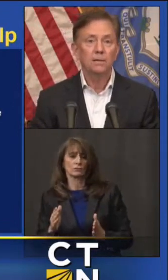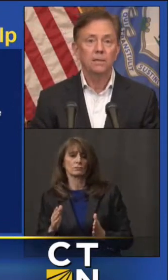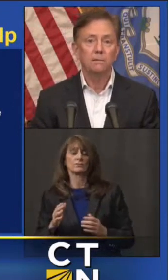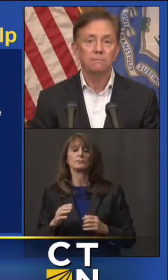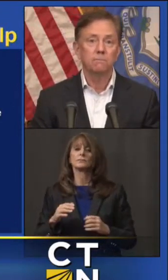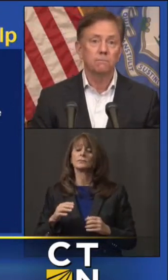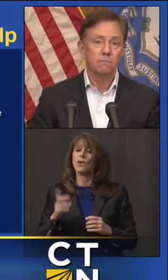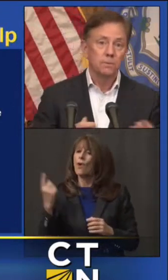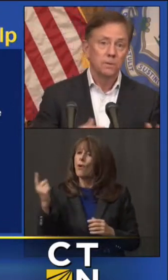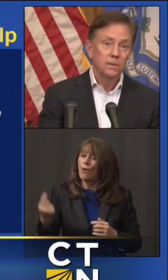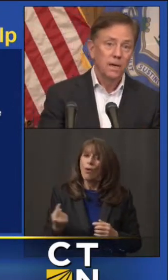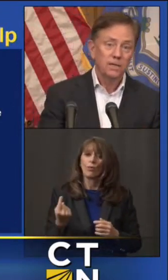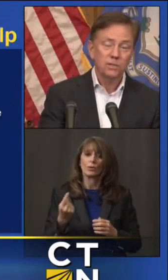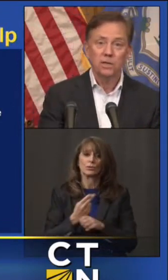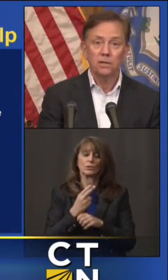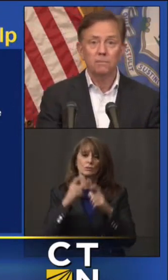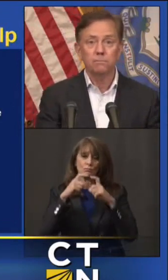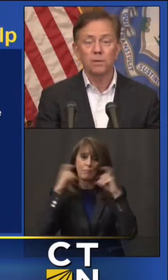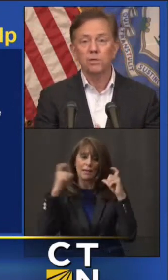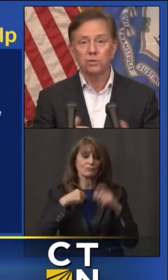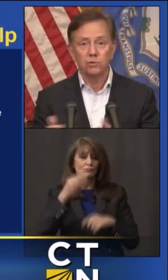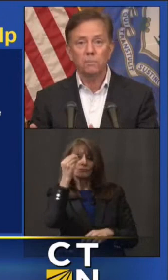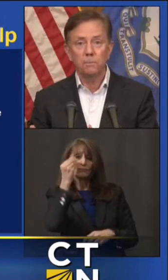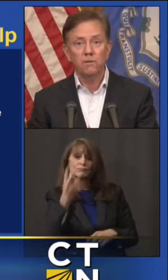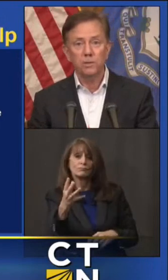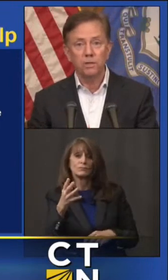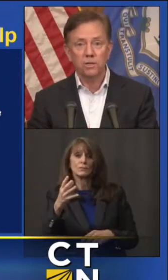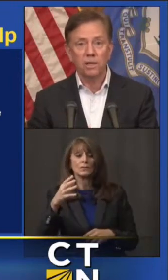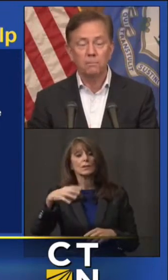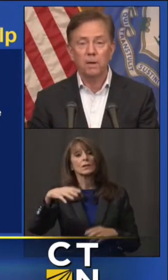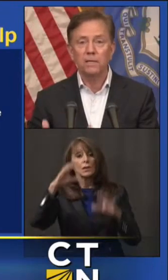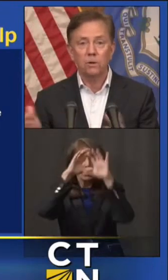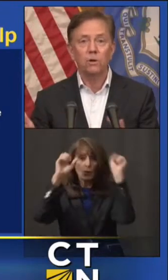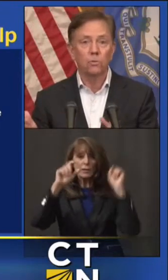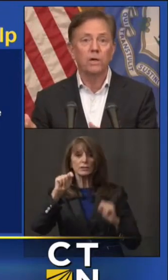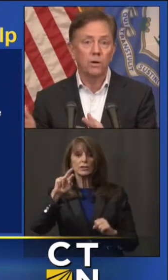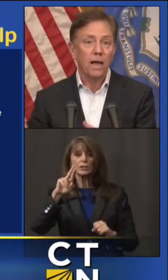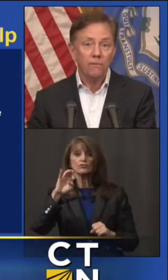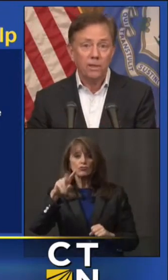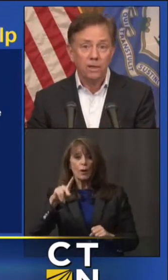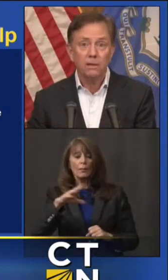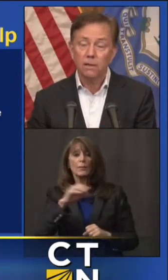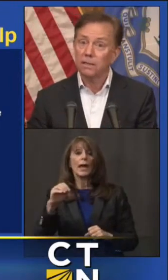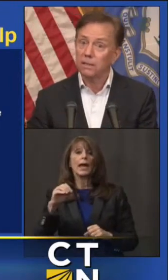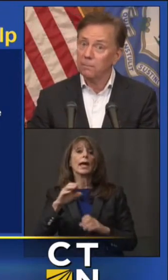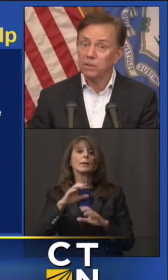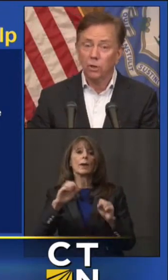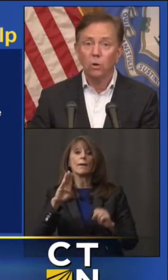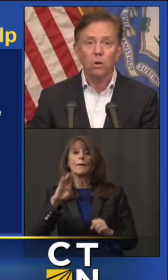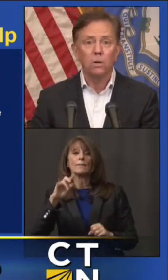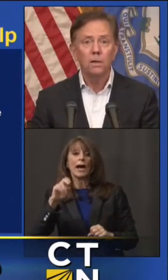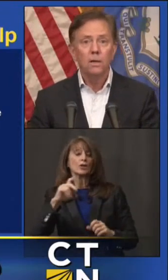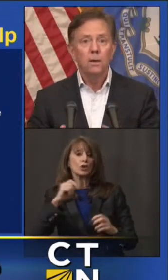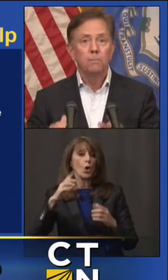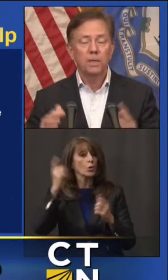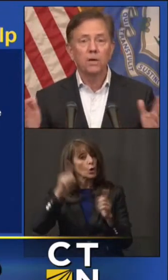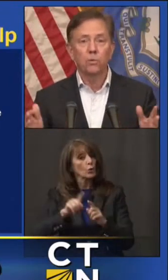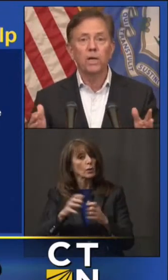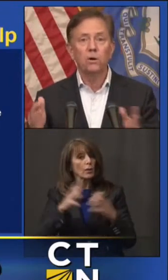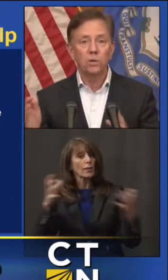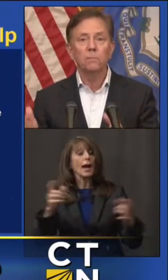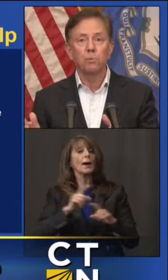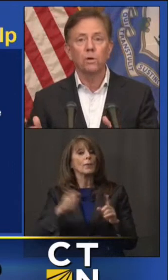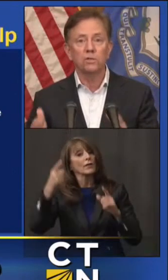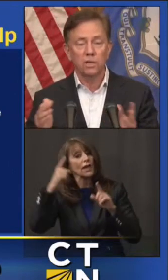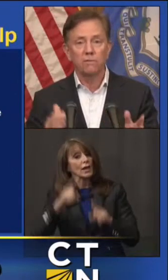And I can tell you that President Trump and Vice President-elect Biden don't agree on everything, like not much at all, but they agree